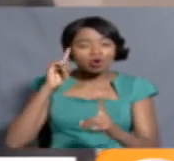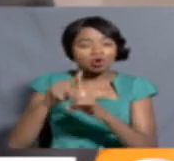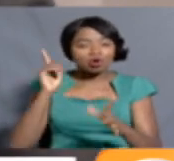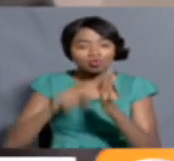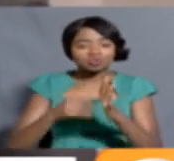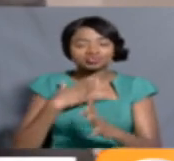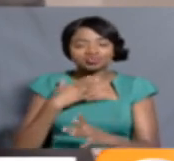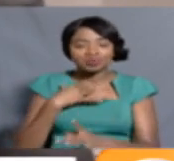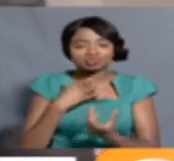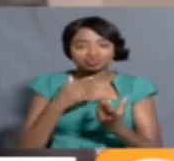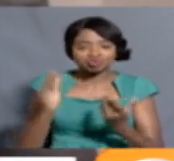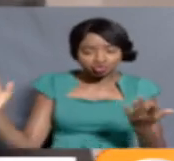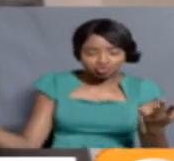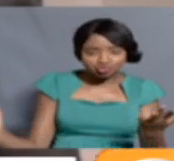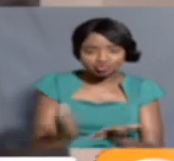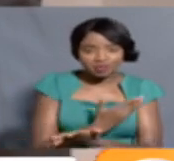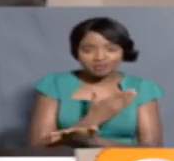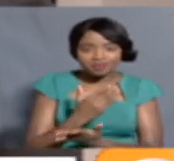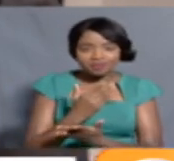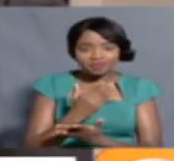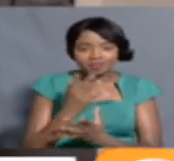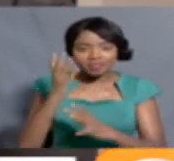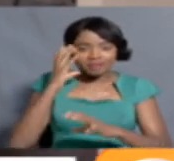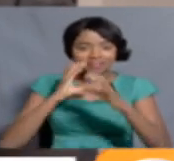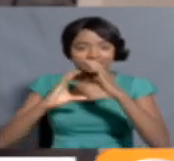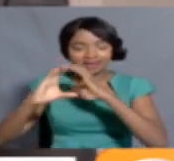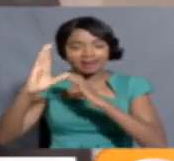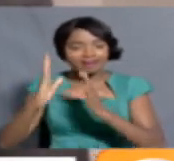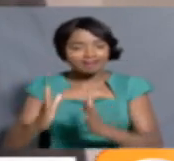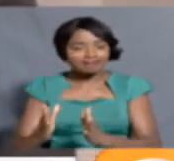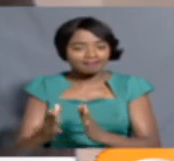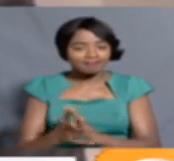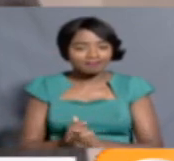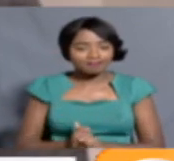read is there a reason that tweet was read to